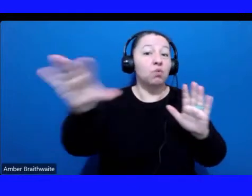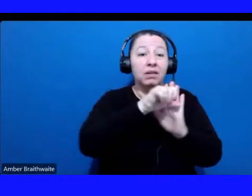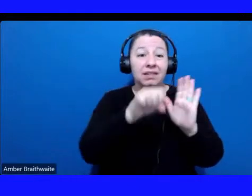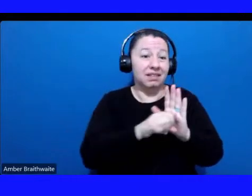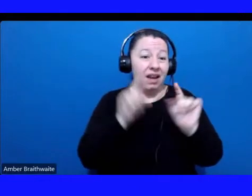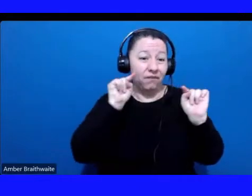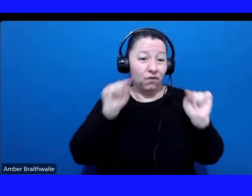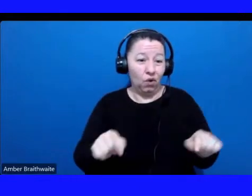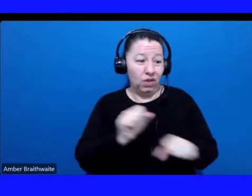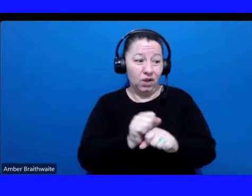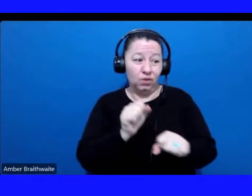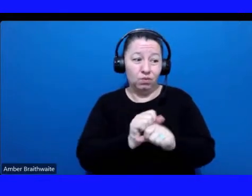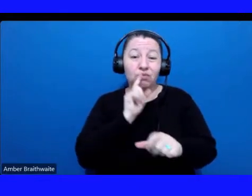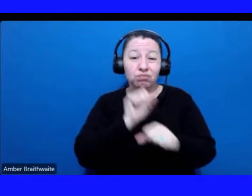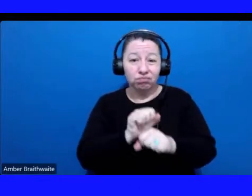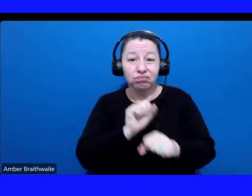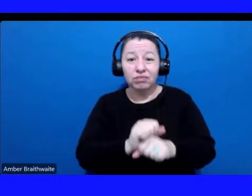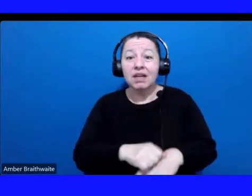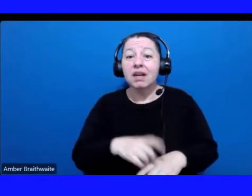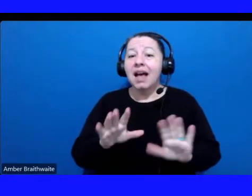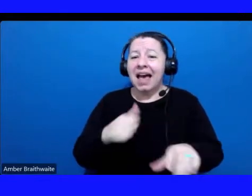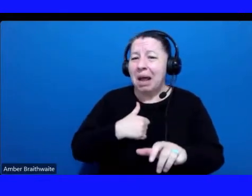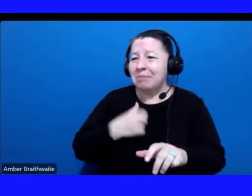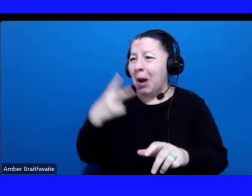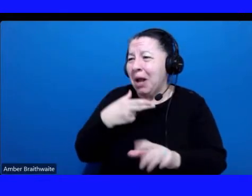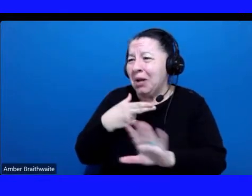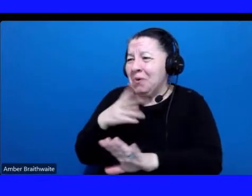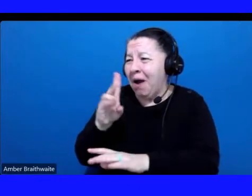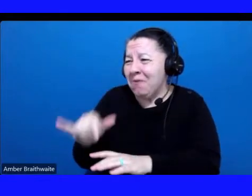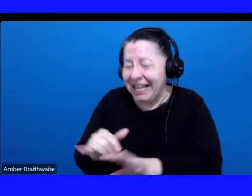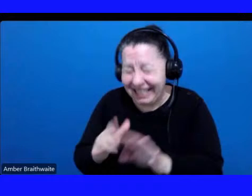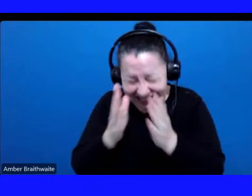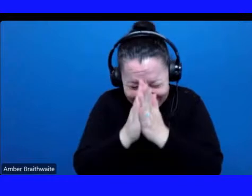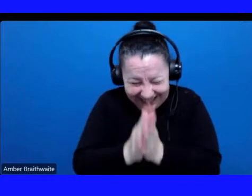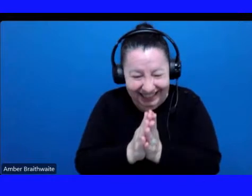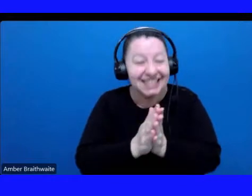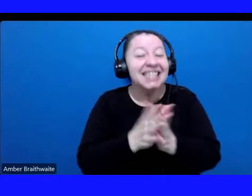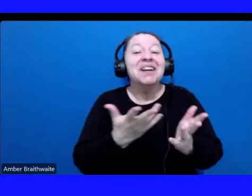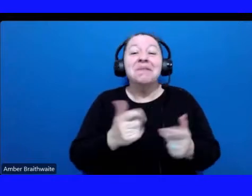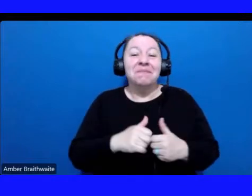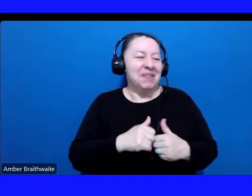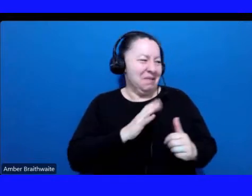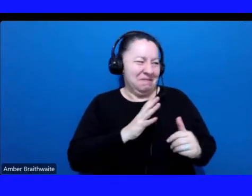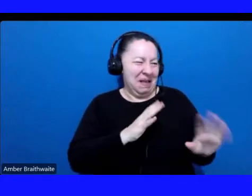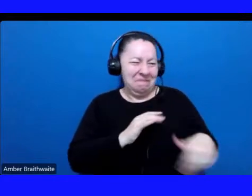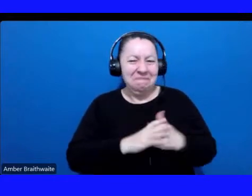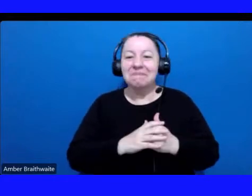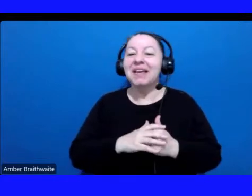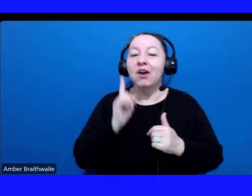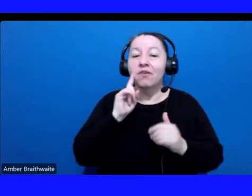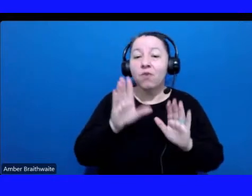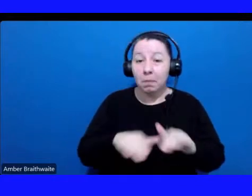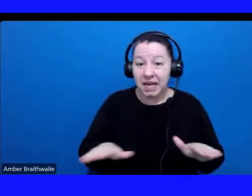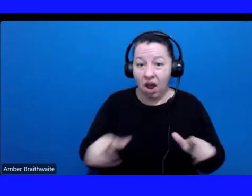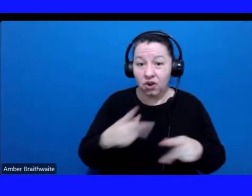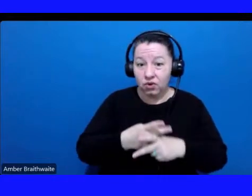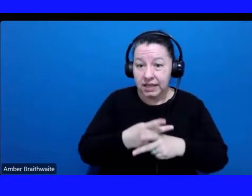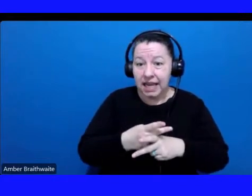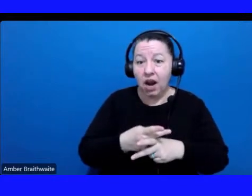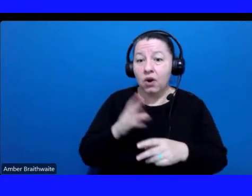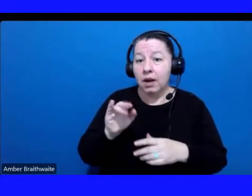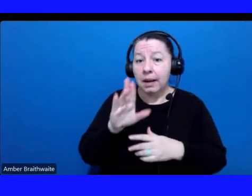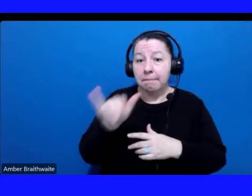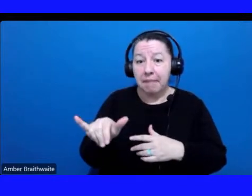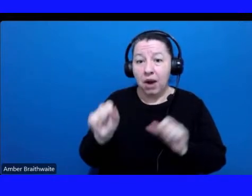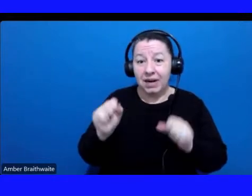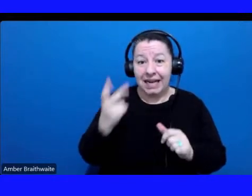are sick to get them together, and really early support for families has a much bigger impact than later.